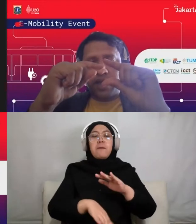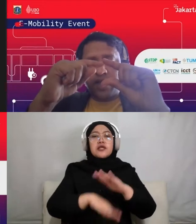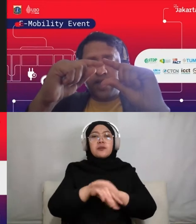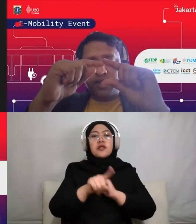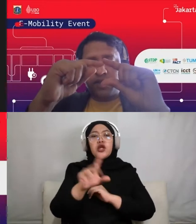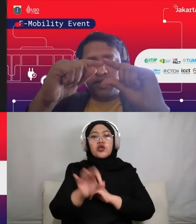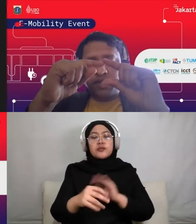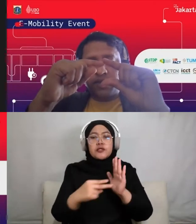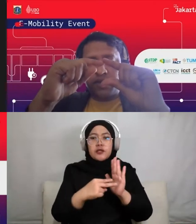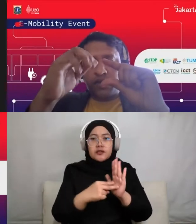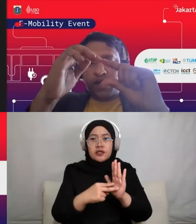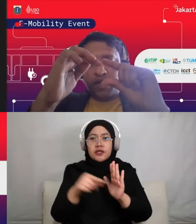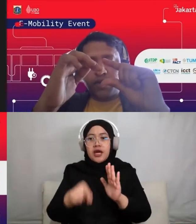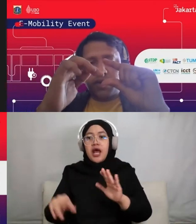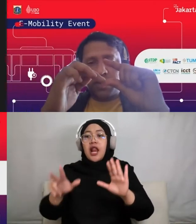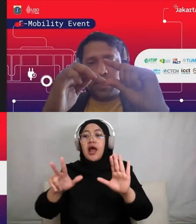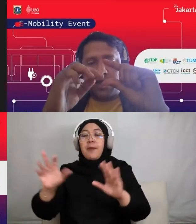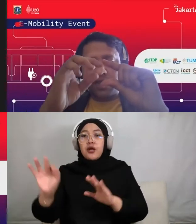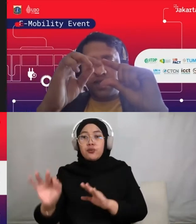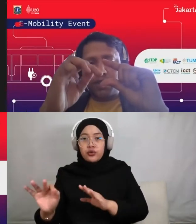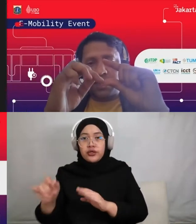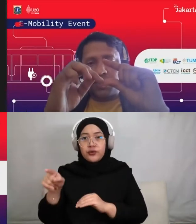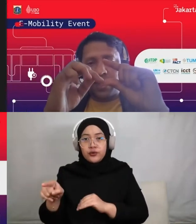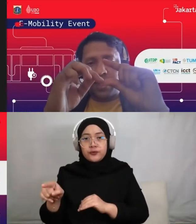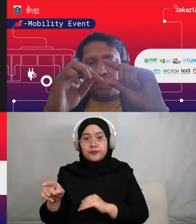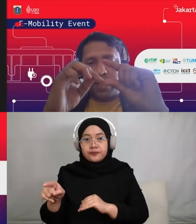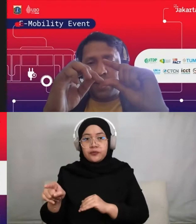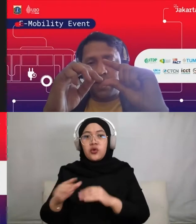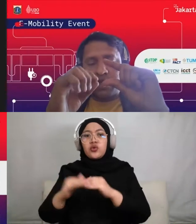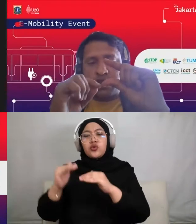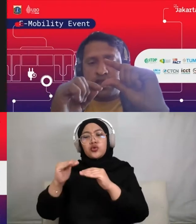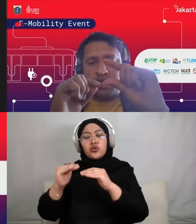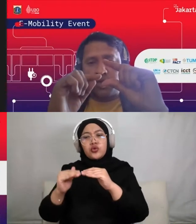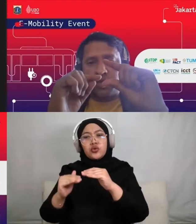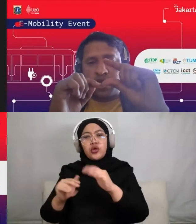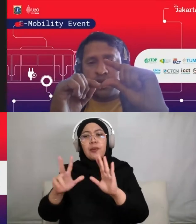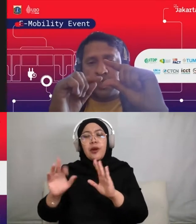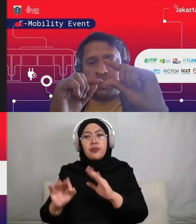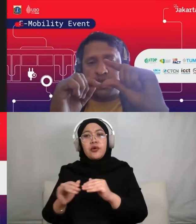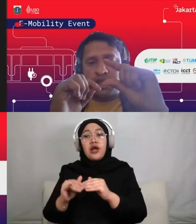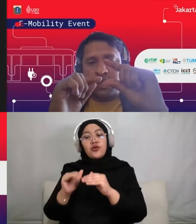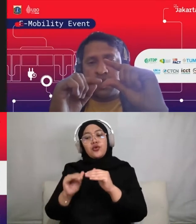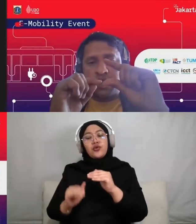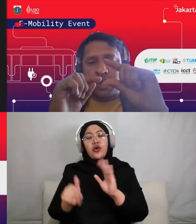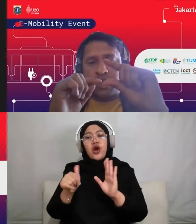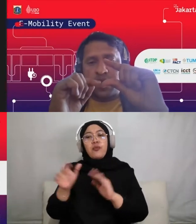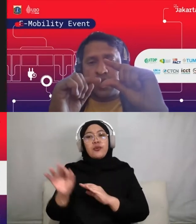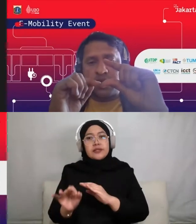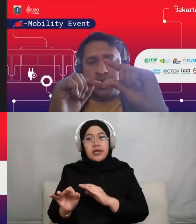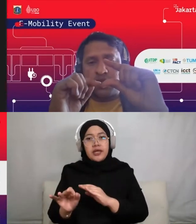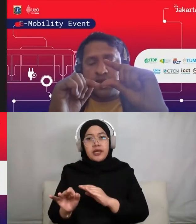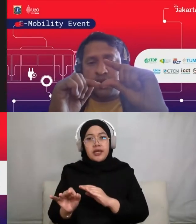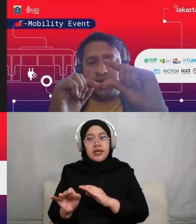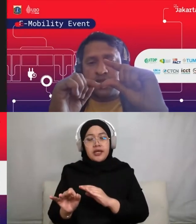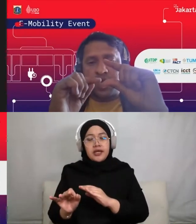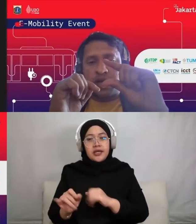then 80 to, you come down, another 60% you bring it back. 0 to 20% is like very, very